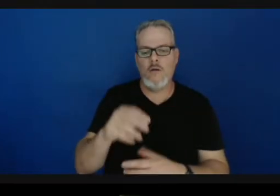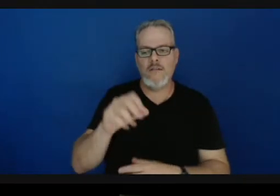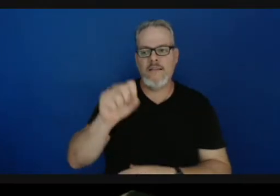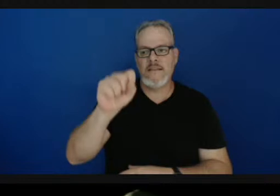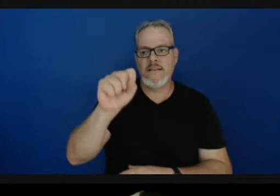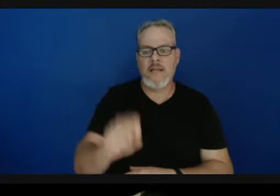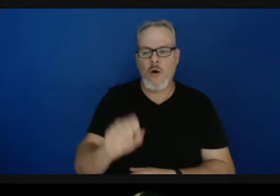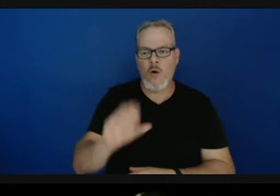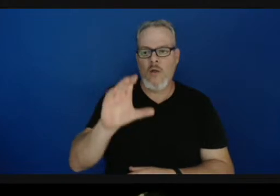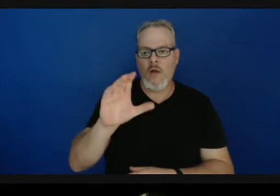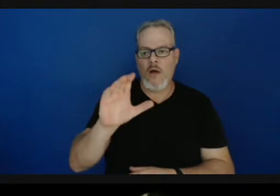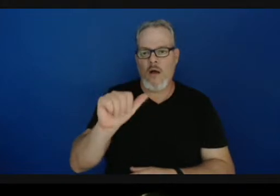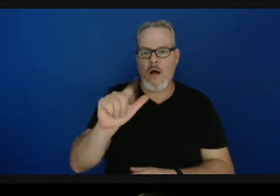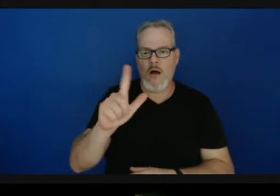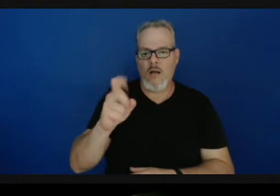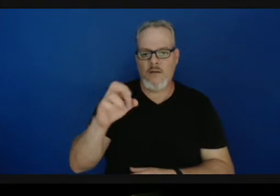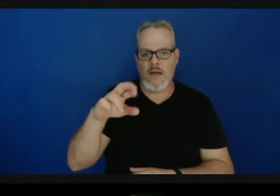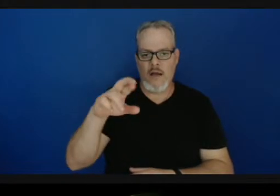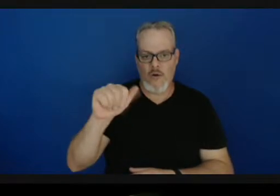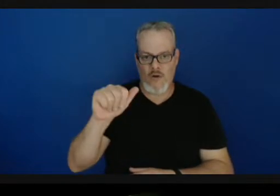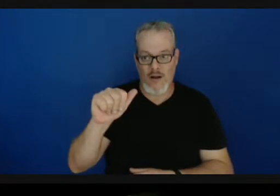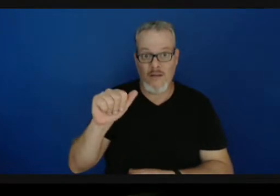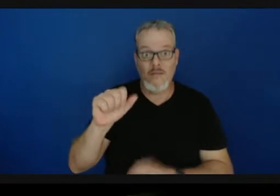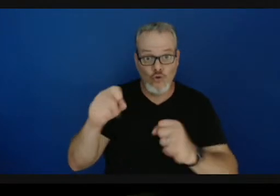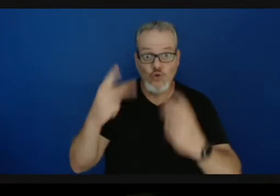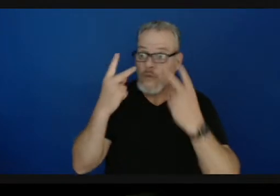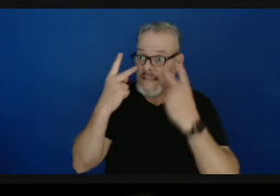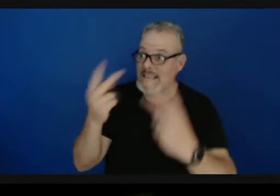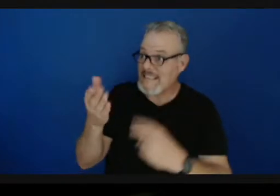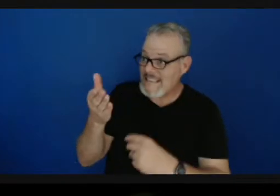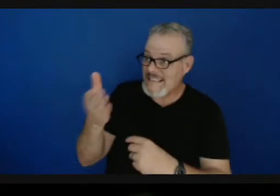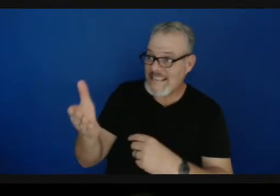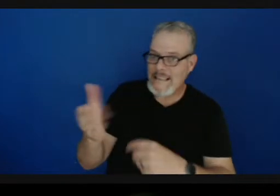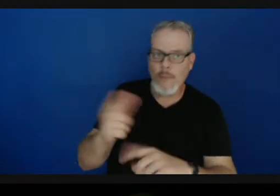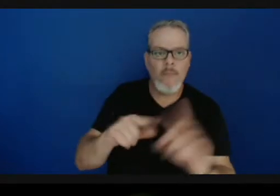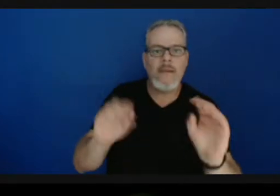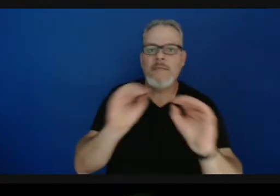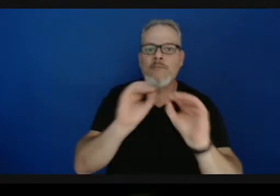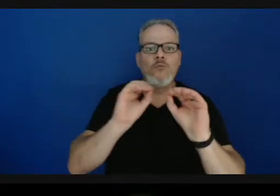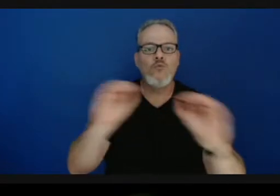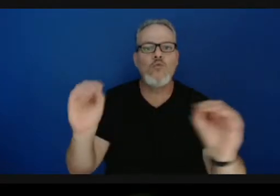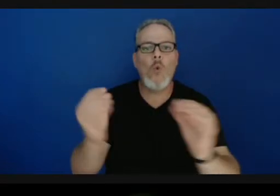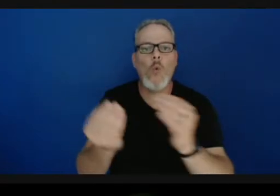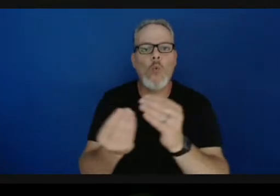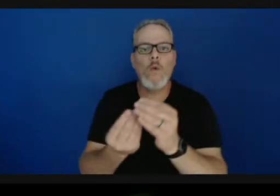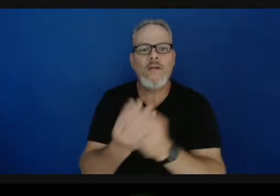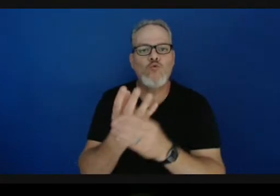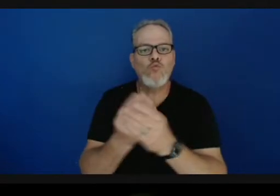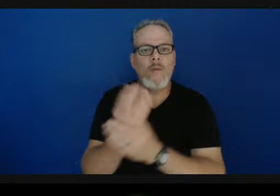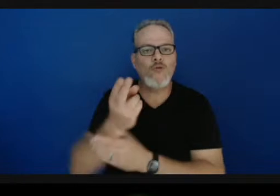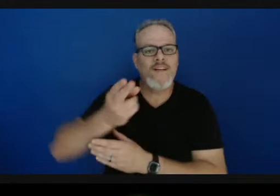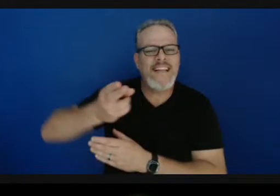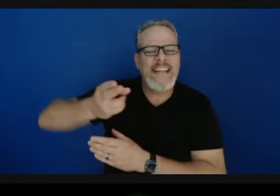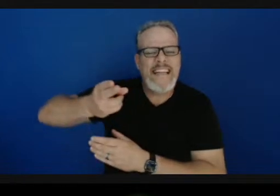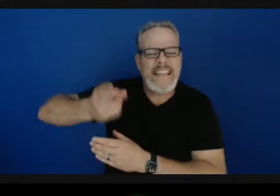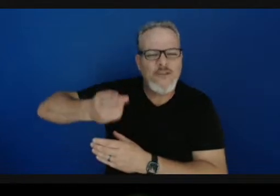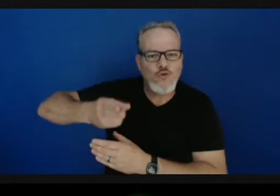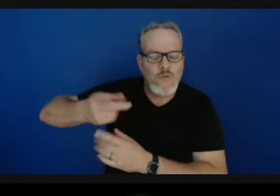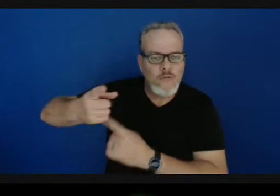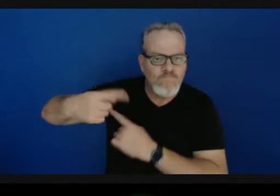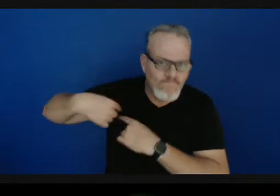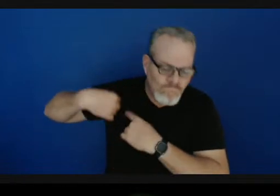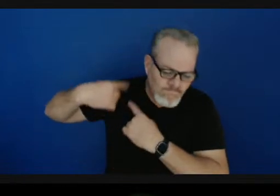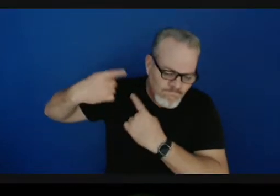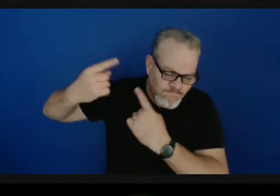high plateau. They are visible. There have been no eruptions in the historical period where lavas in